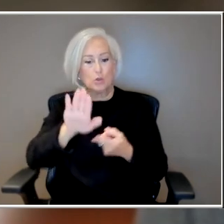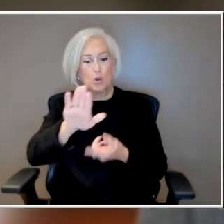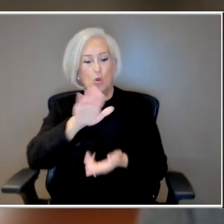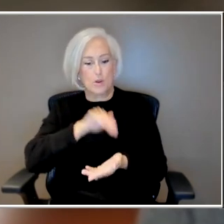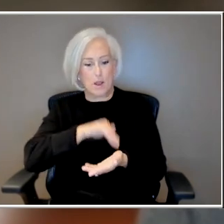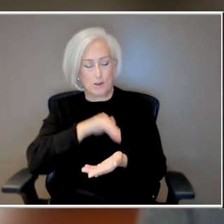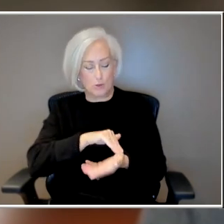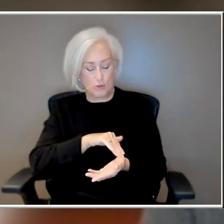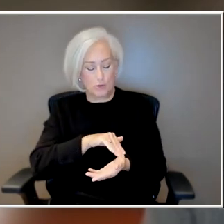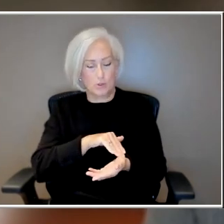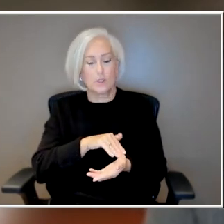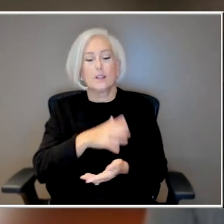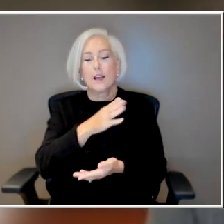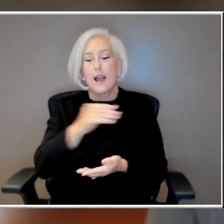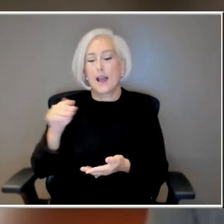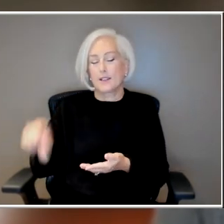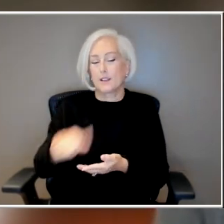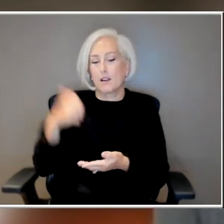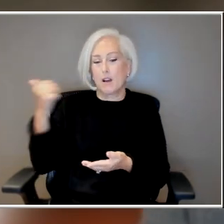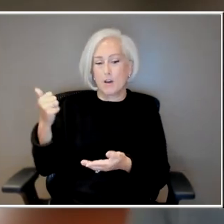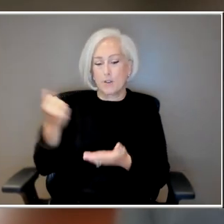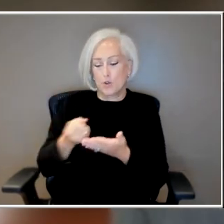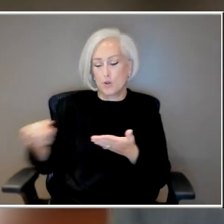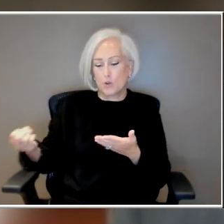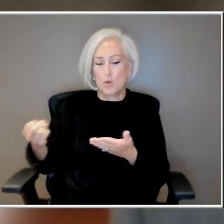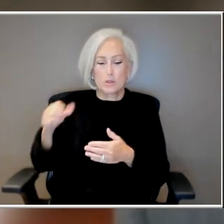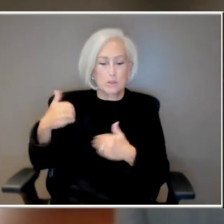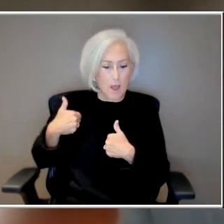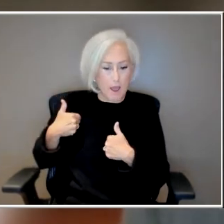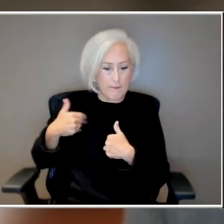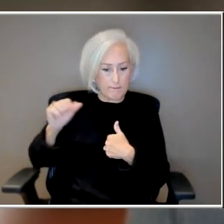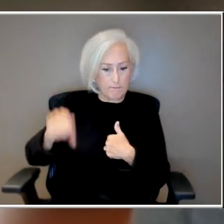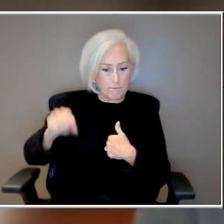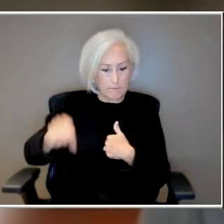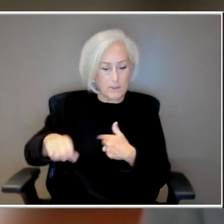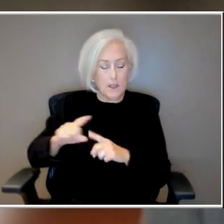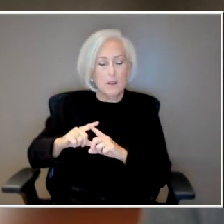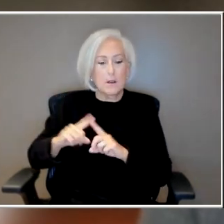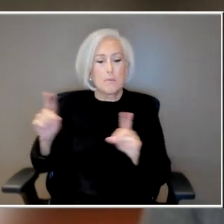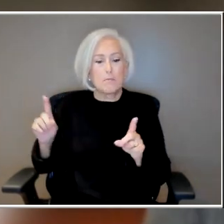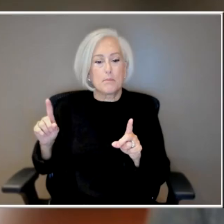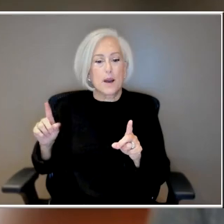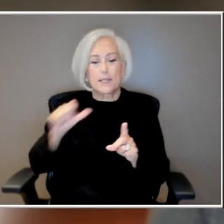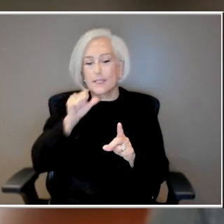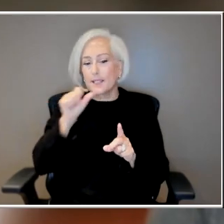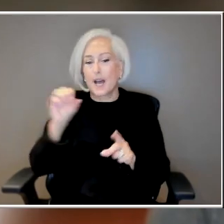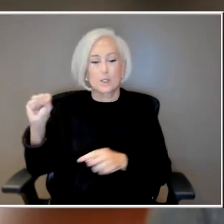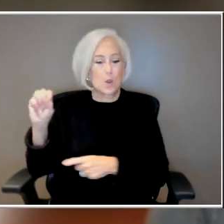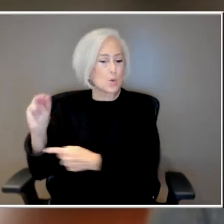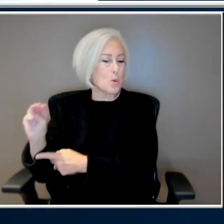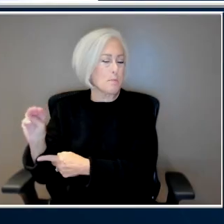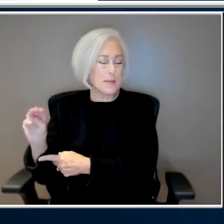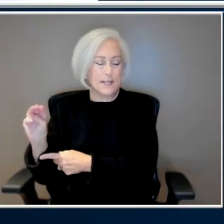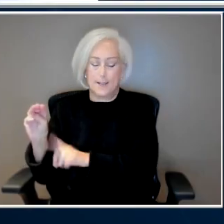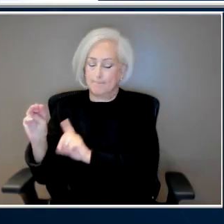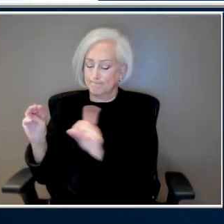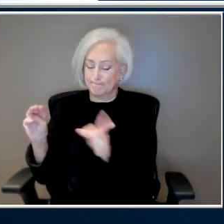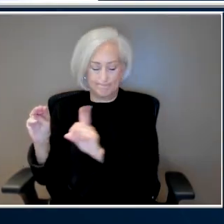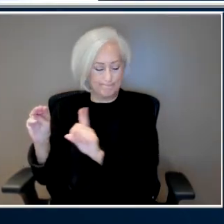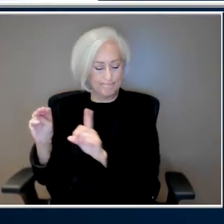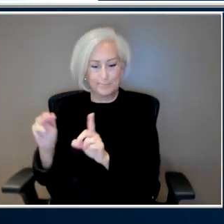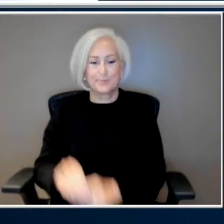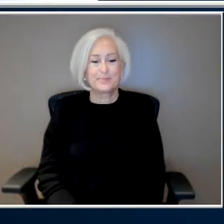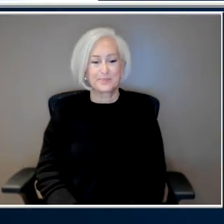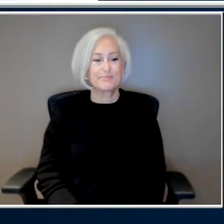course, there are other credible sources, but certainly not the social media. For